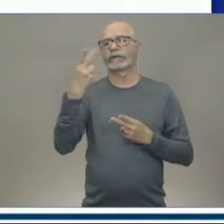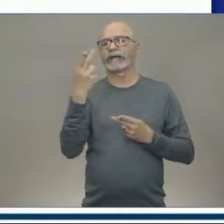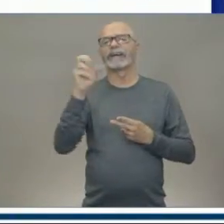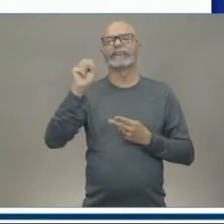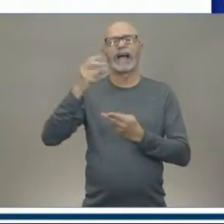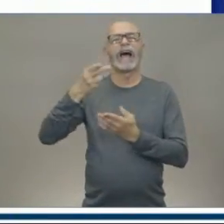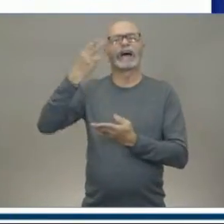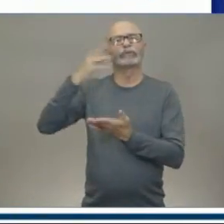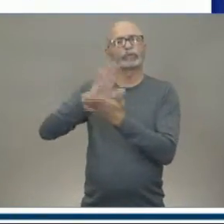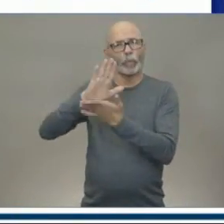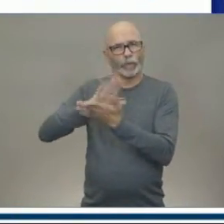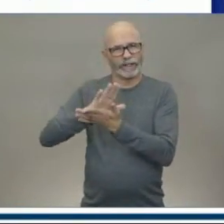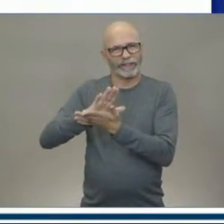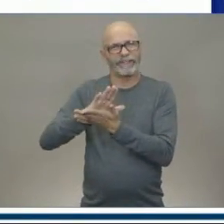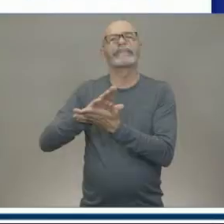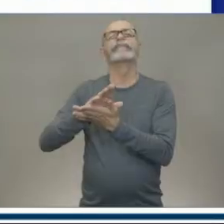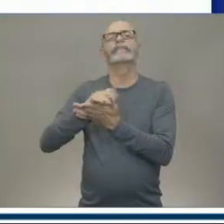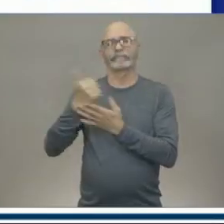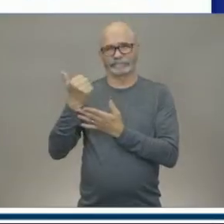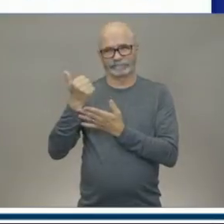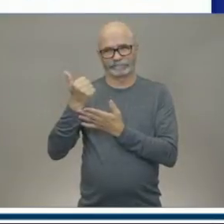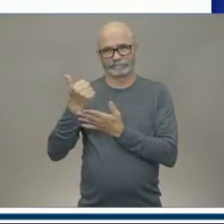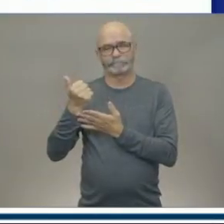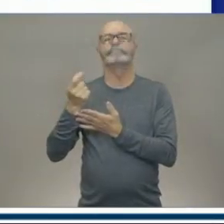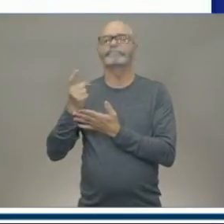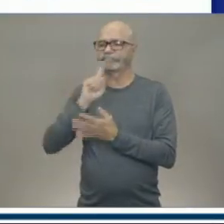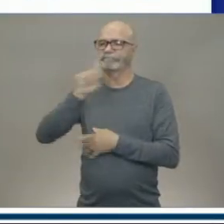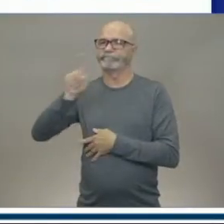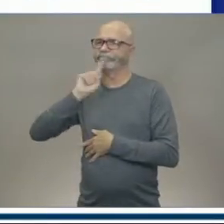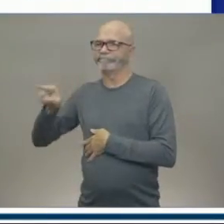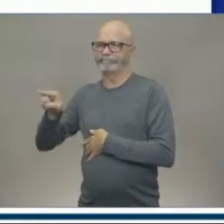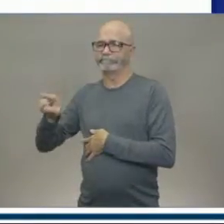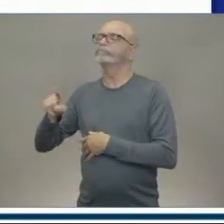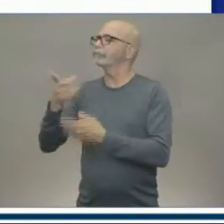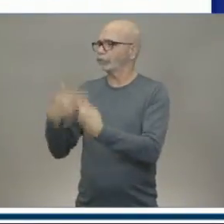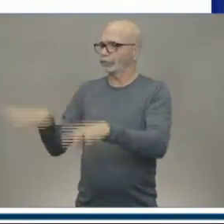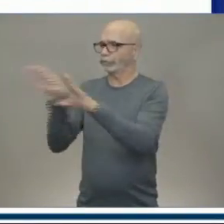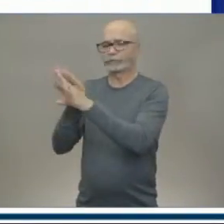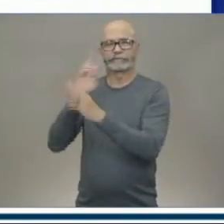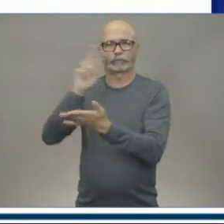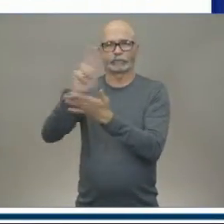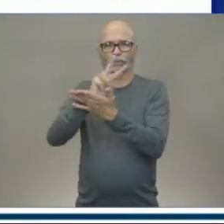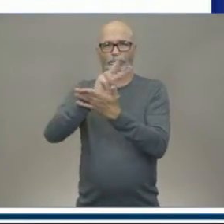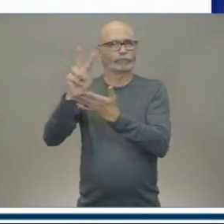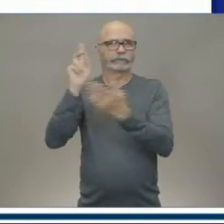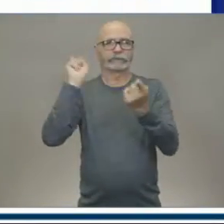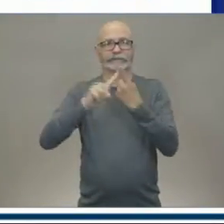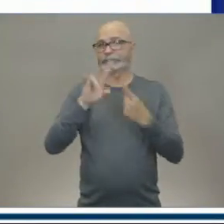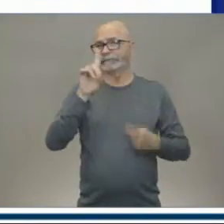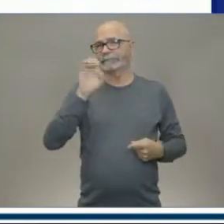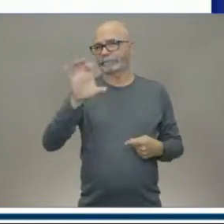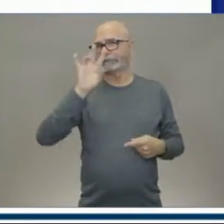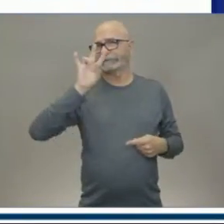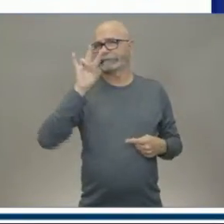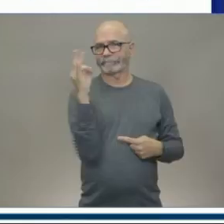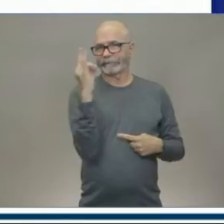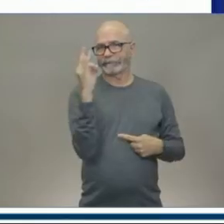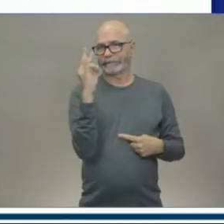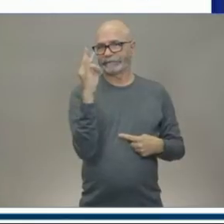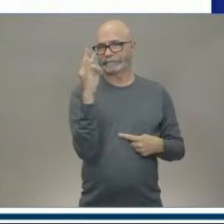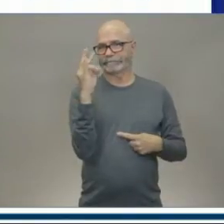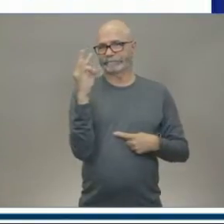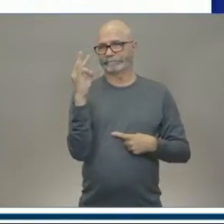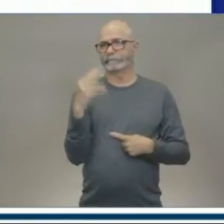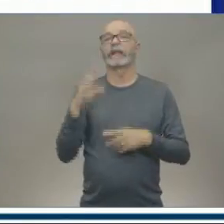close for 2 weeks until December 7th. At-home learning will take place. The school gymnasium